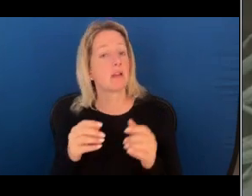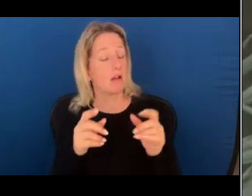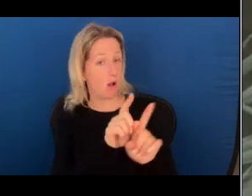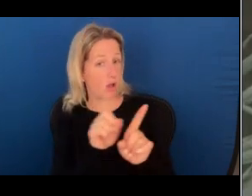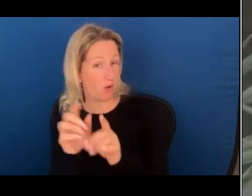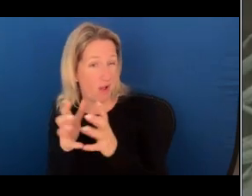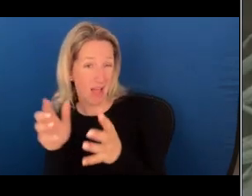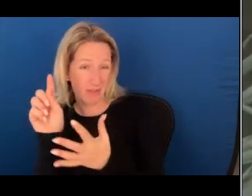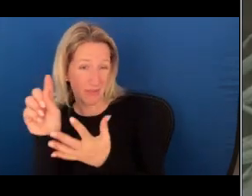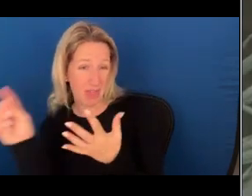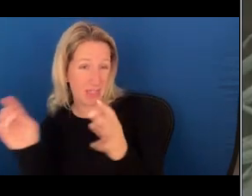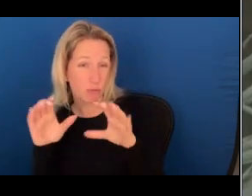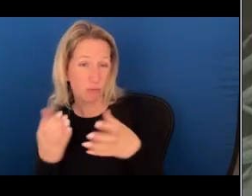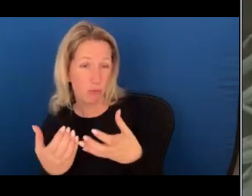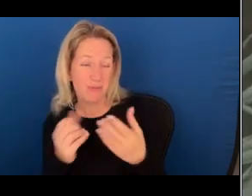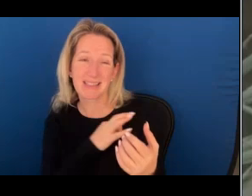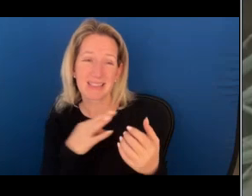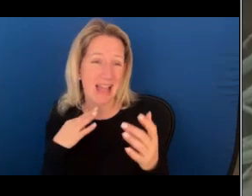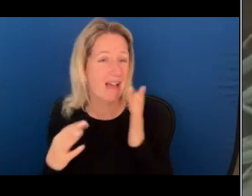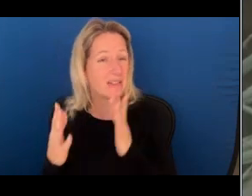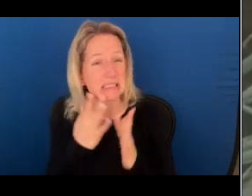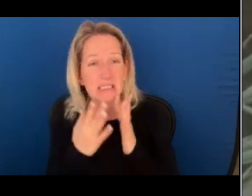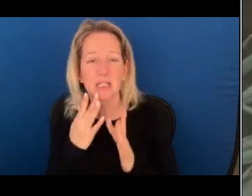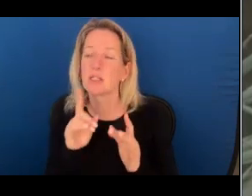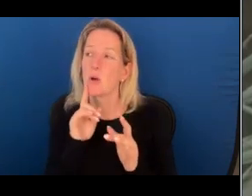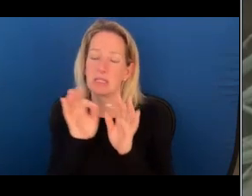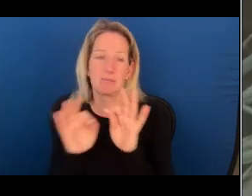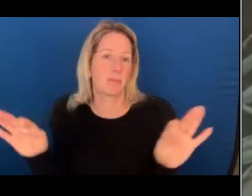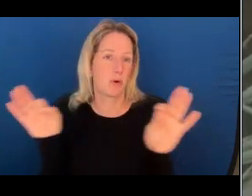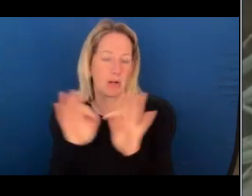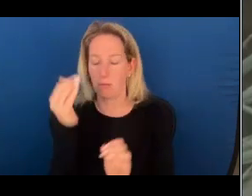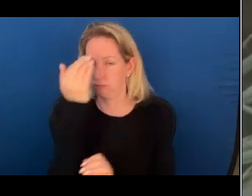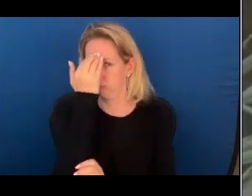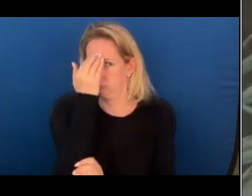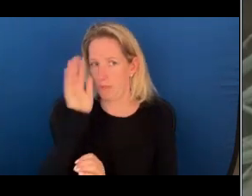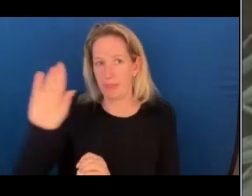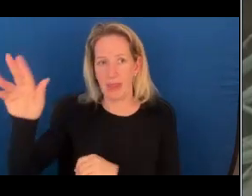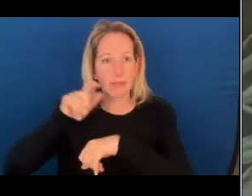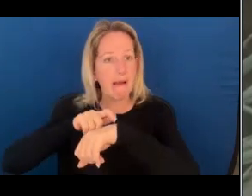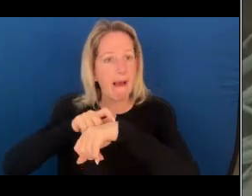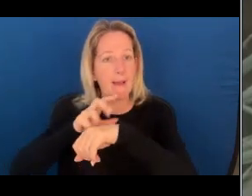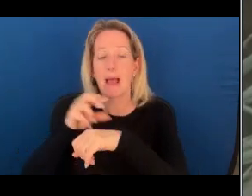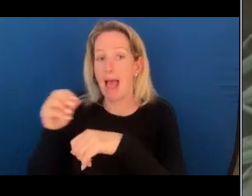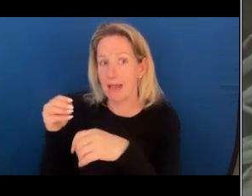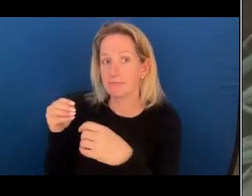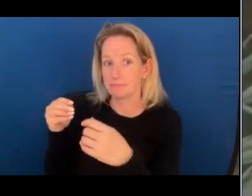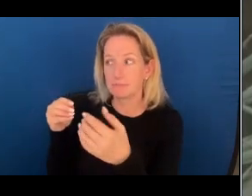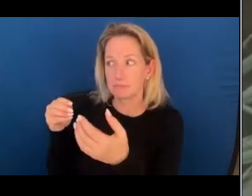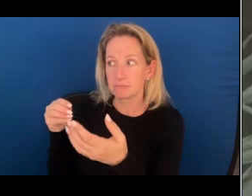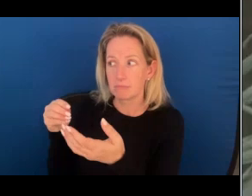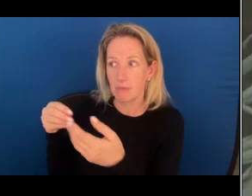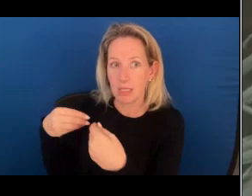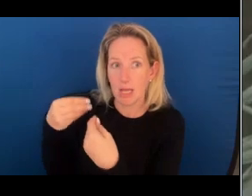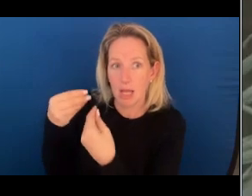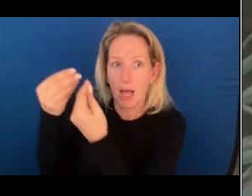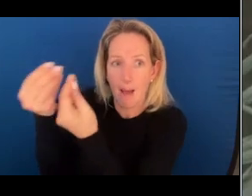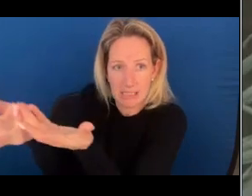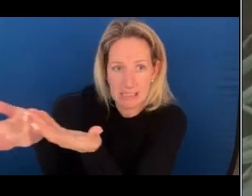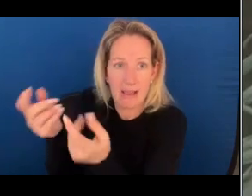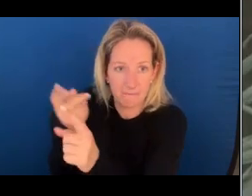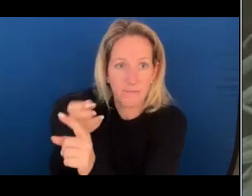don't have a ton of resources, so just being mindful of their time and also compensating them for that time is really important, especially from